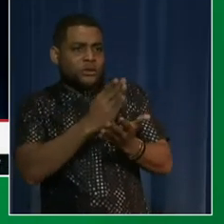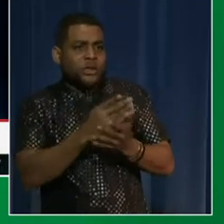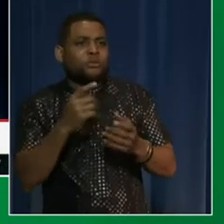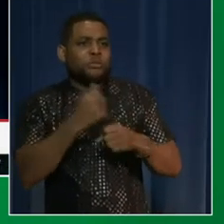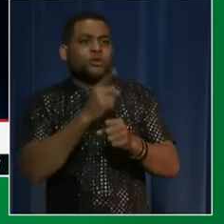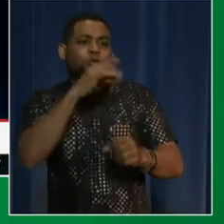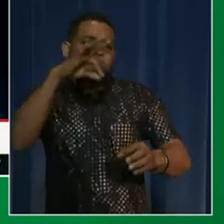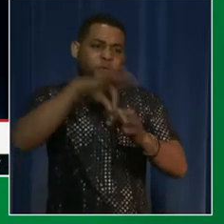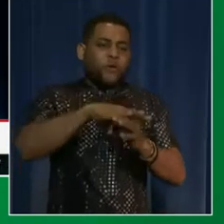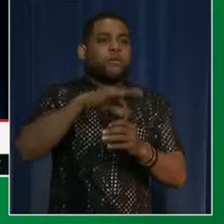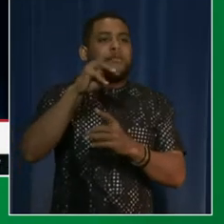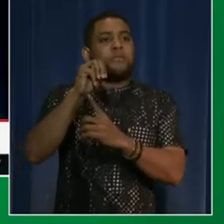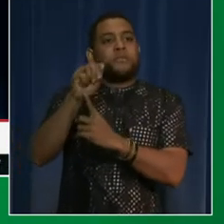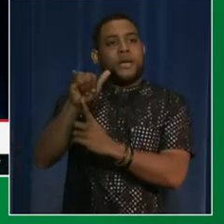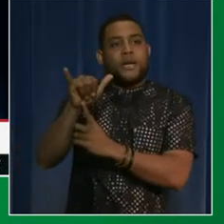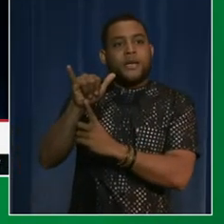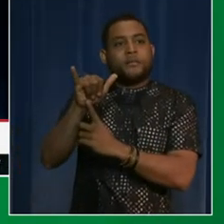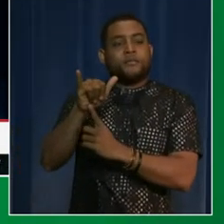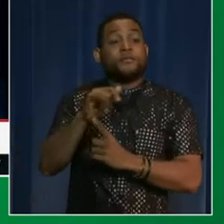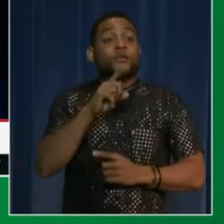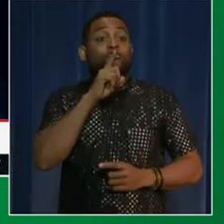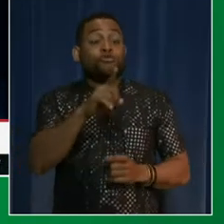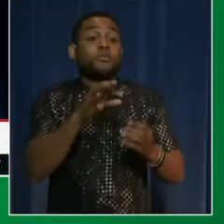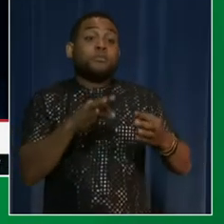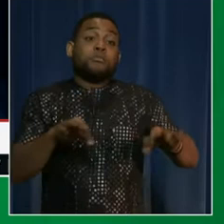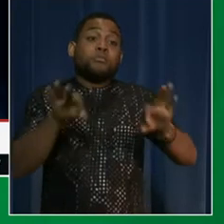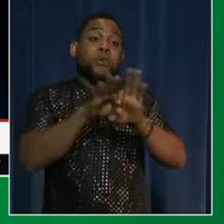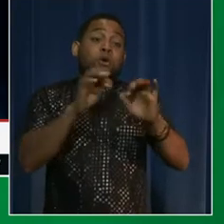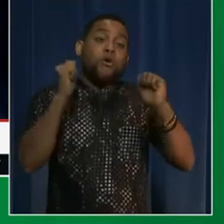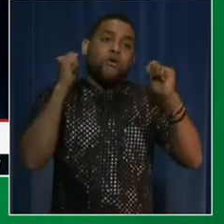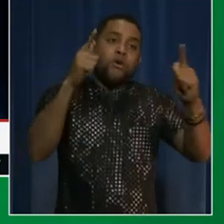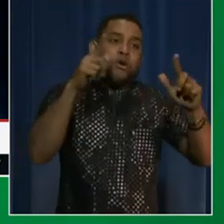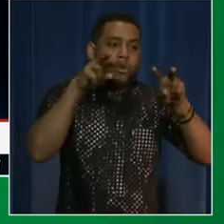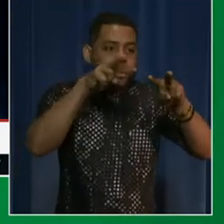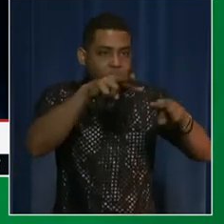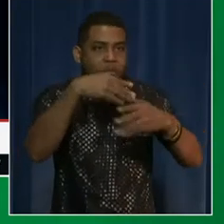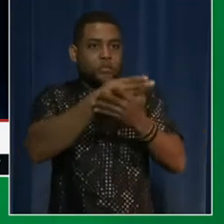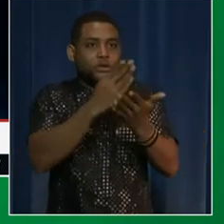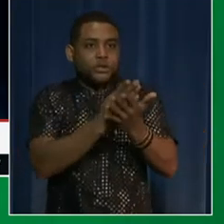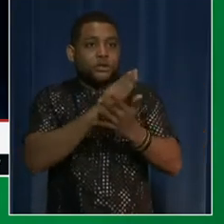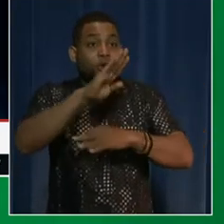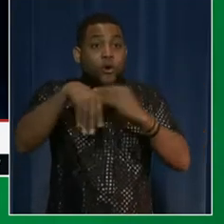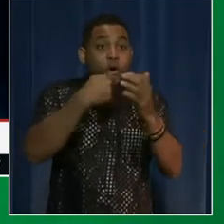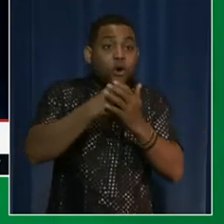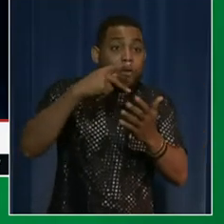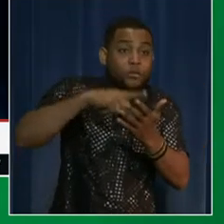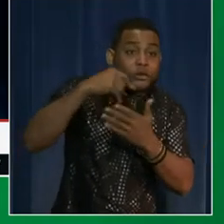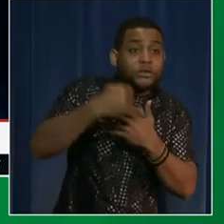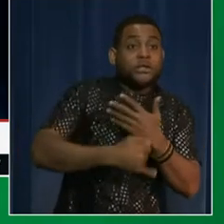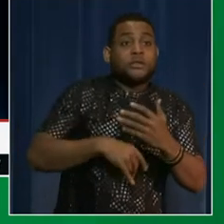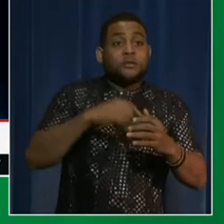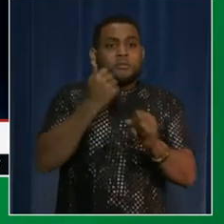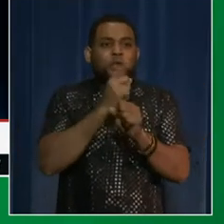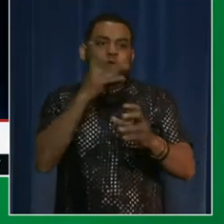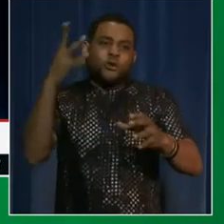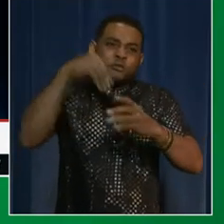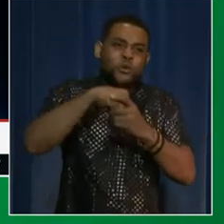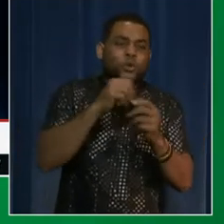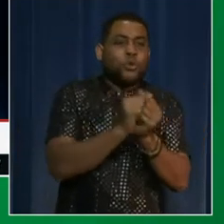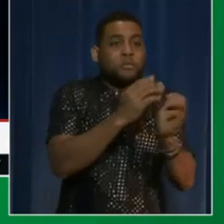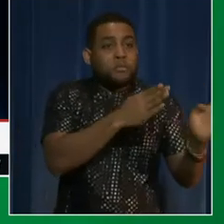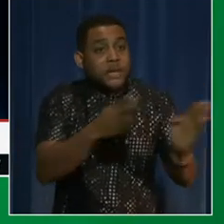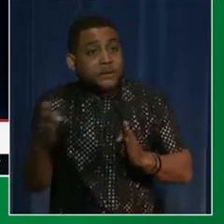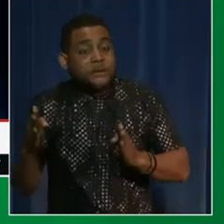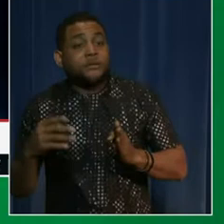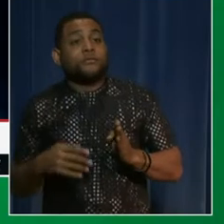Really important that everybody keep an eye on the budget to make sure all these initiatives that we'll talk about are funded in the plan. And then really what we want you to do is continue